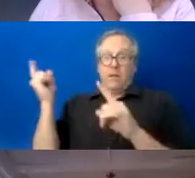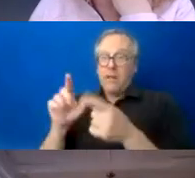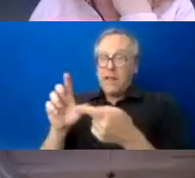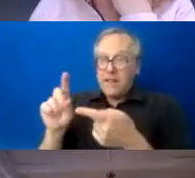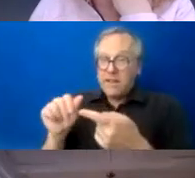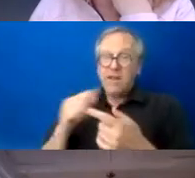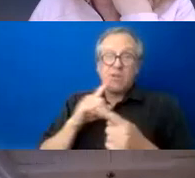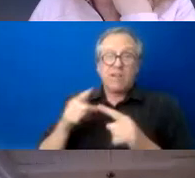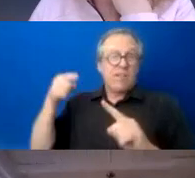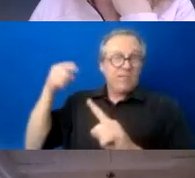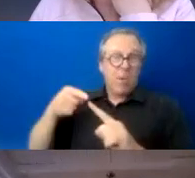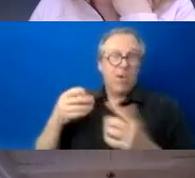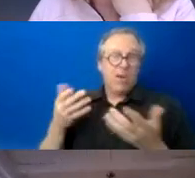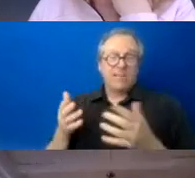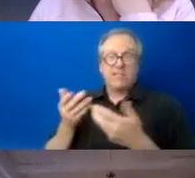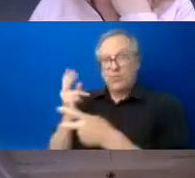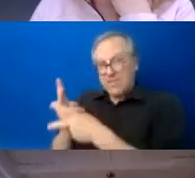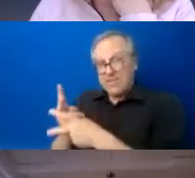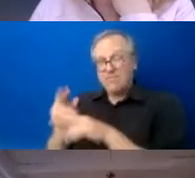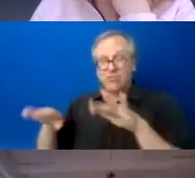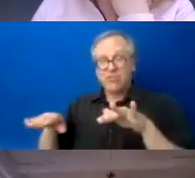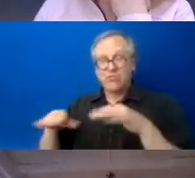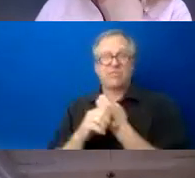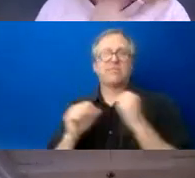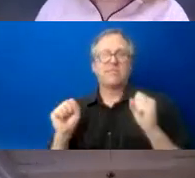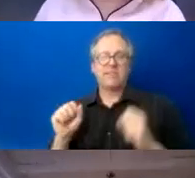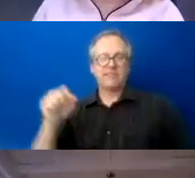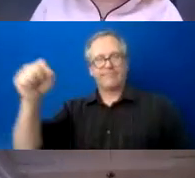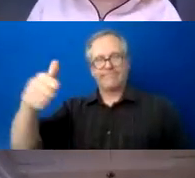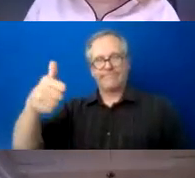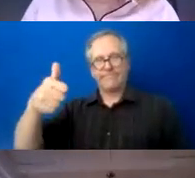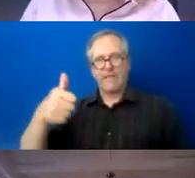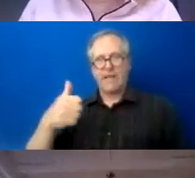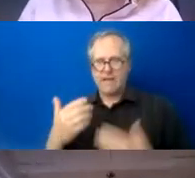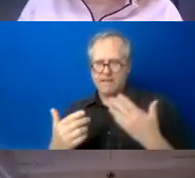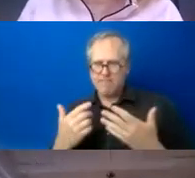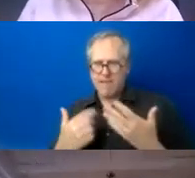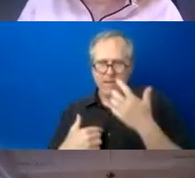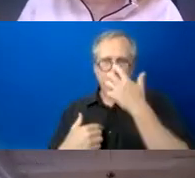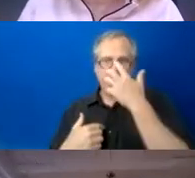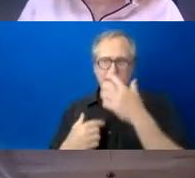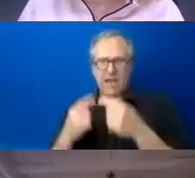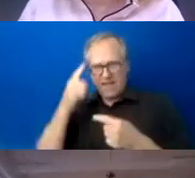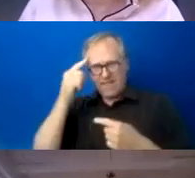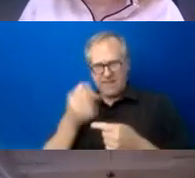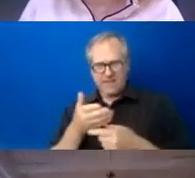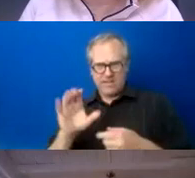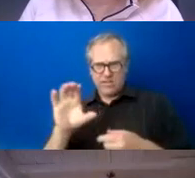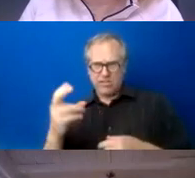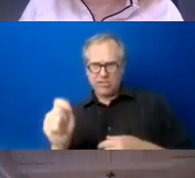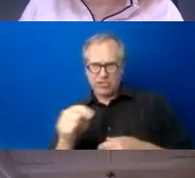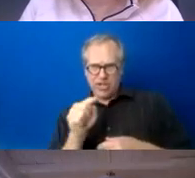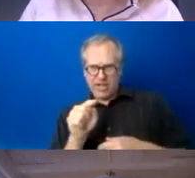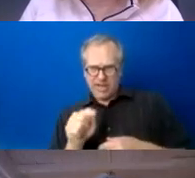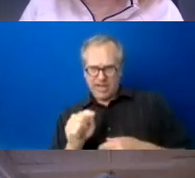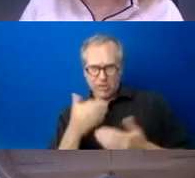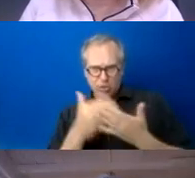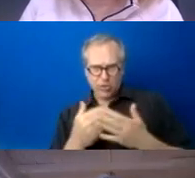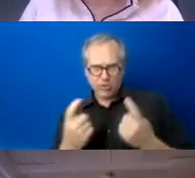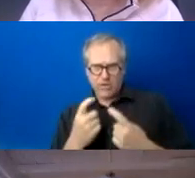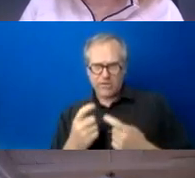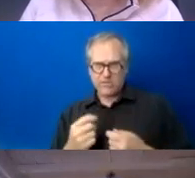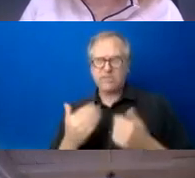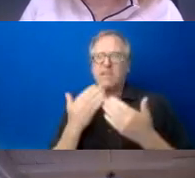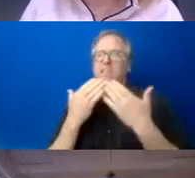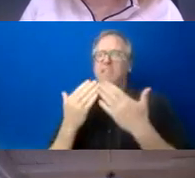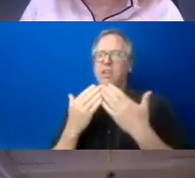children. And yes, so definitely. I may be missing a question, but I think these questions on the chat now are very good. So thank you very much for asking me